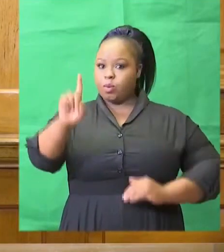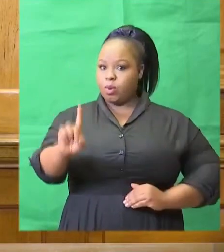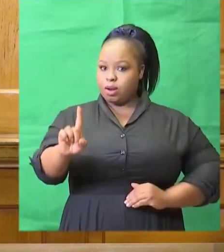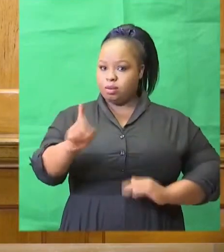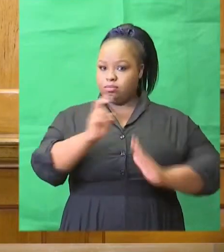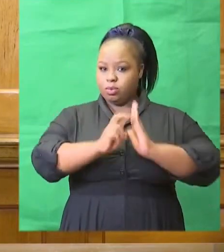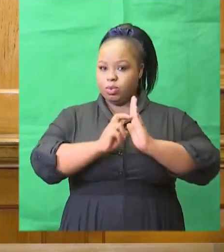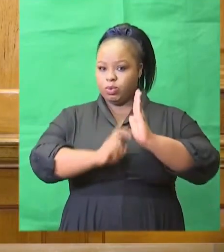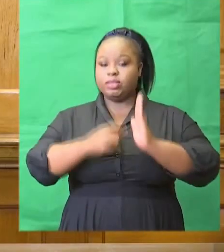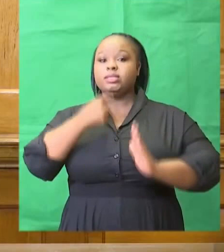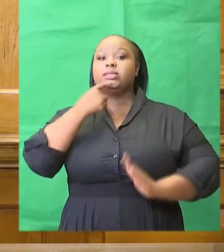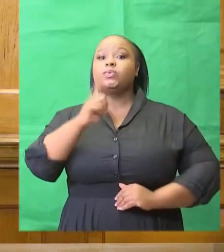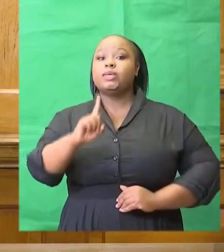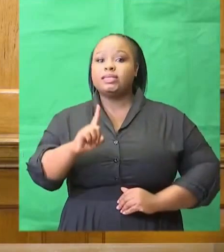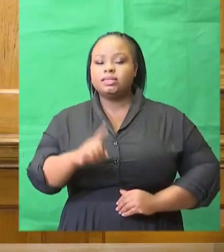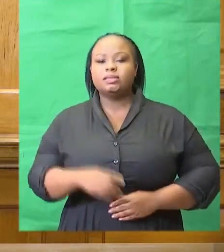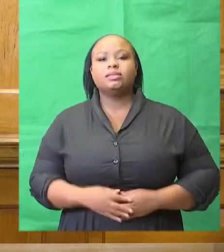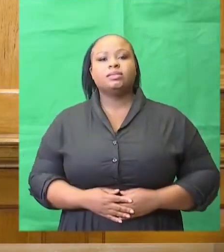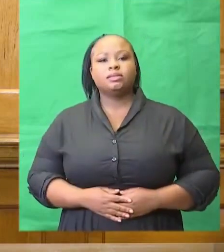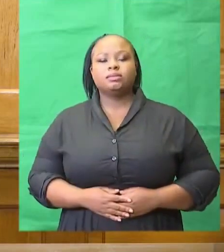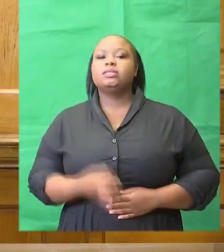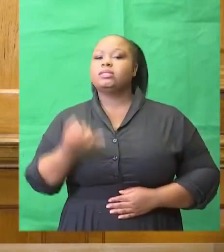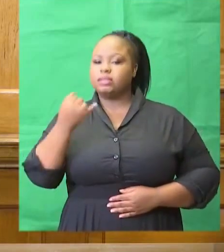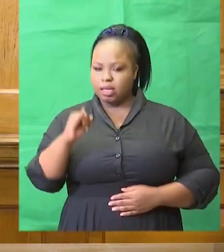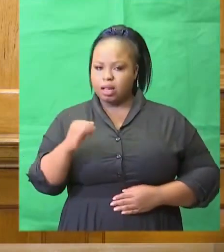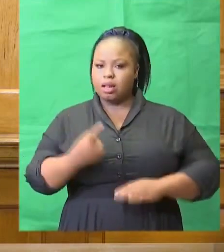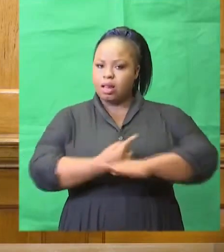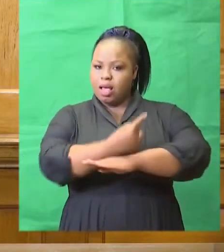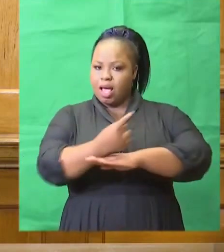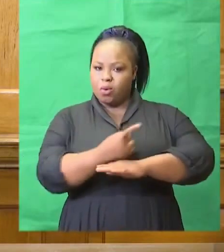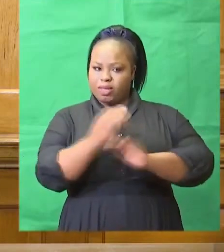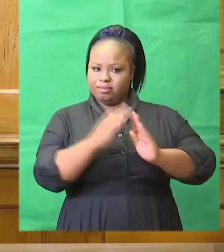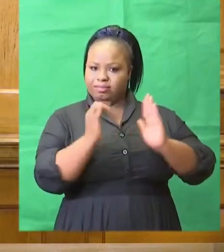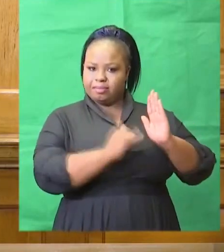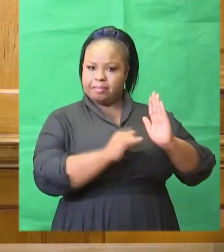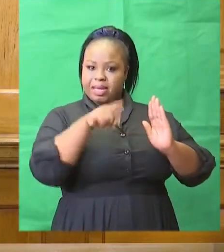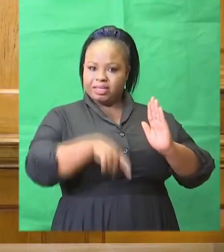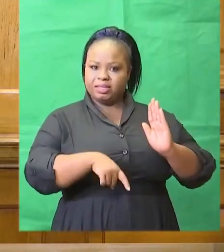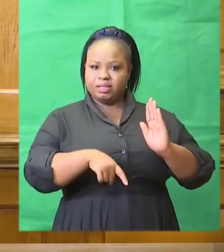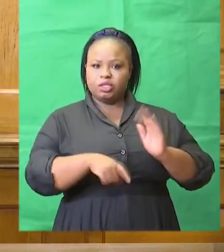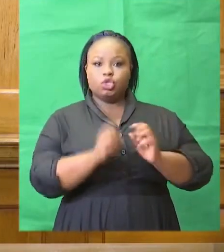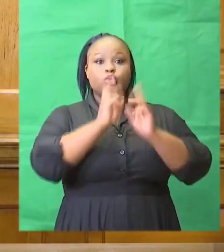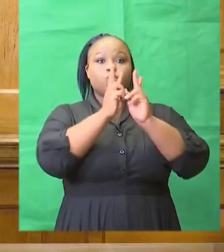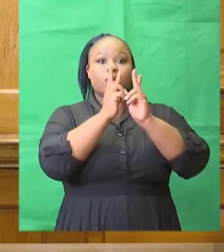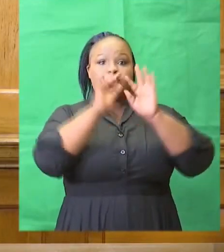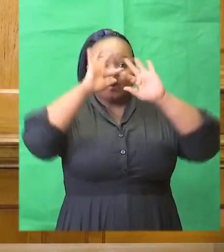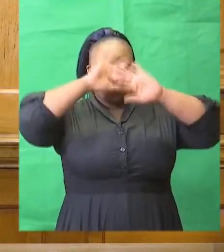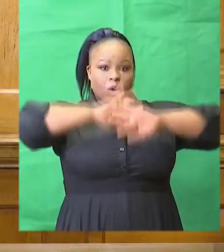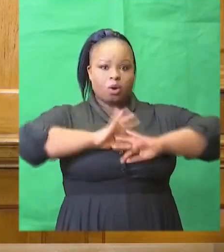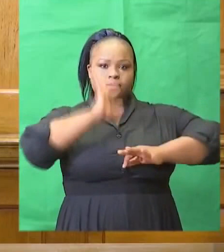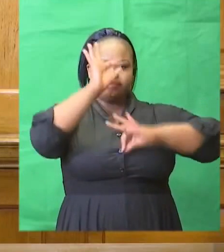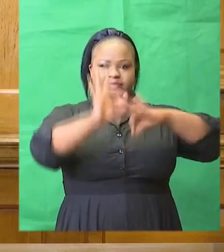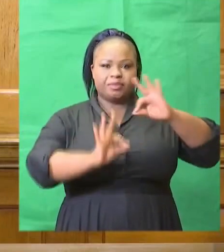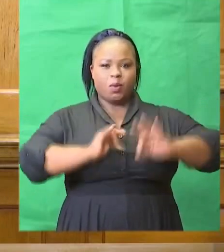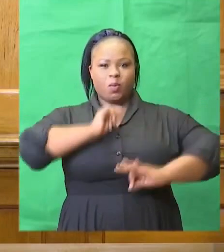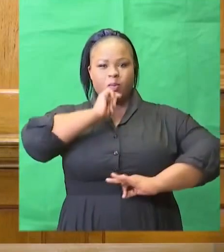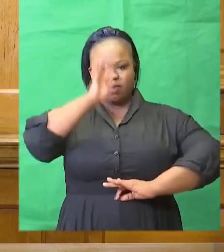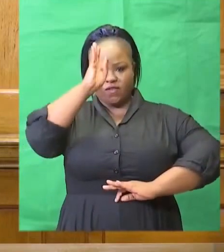regulations, there is still a curfew in place from 12 midnight to 4 a.m.